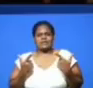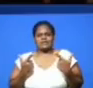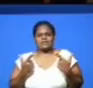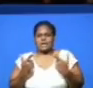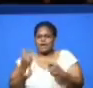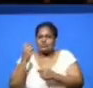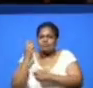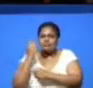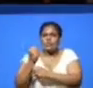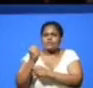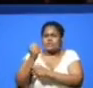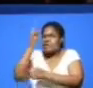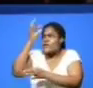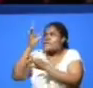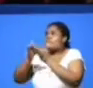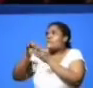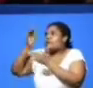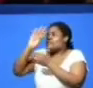in God.